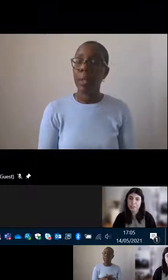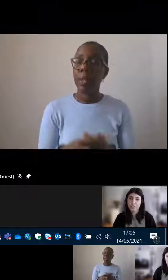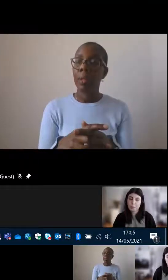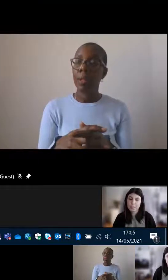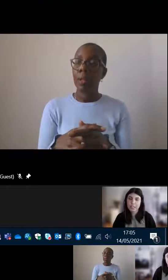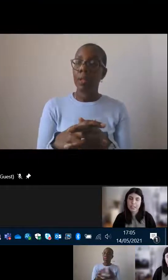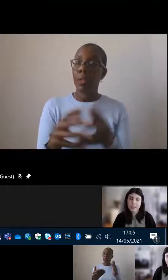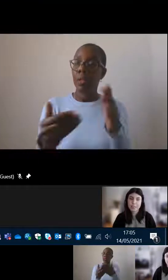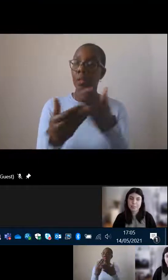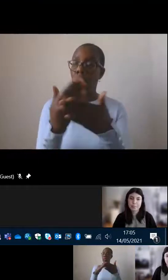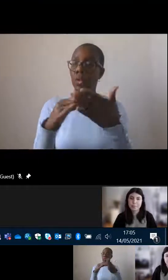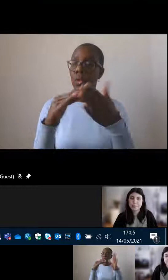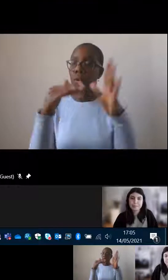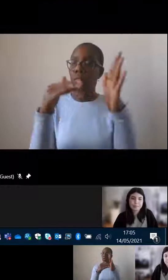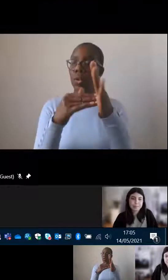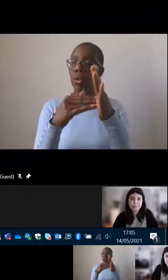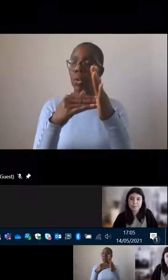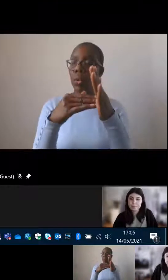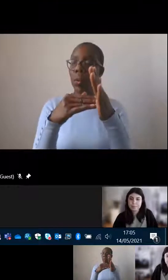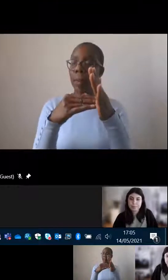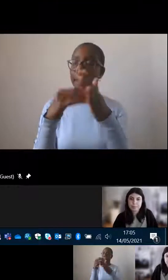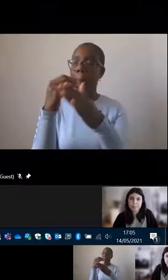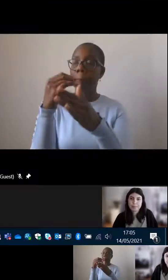website as well, there should be a link there.